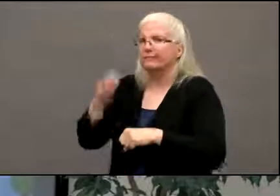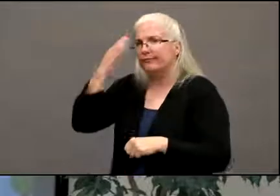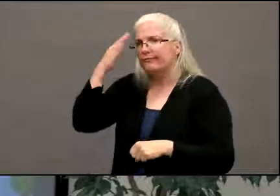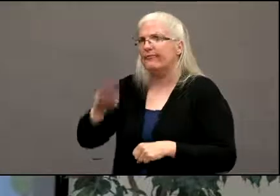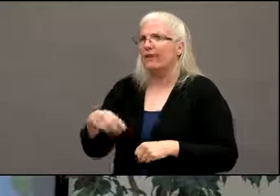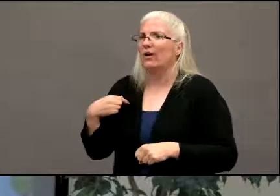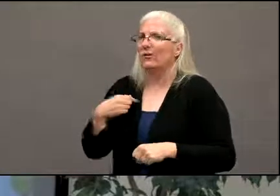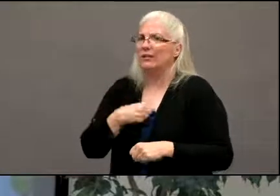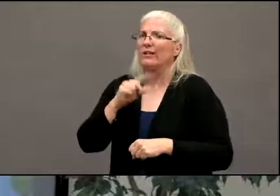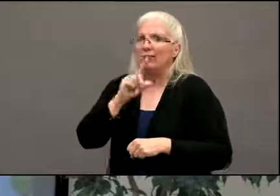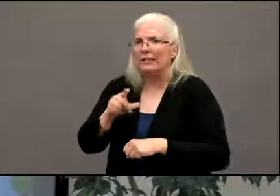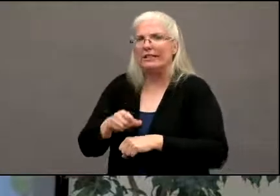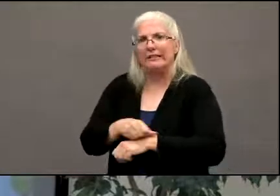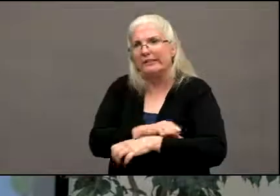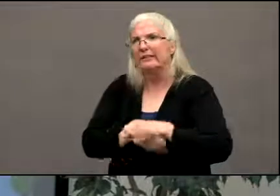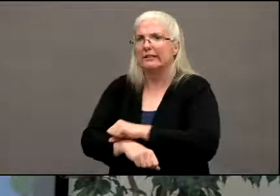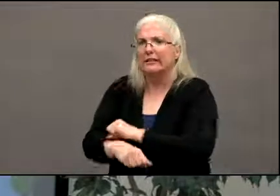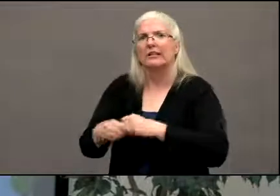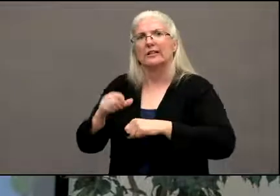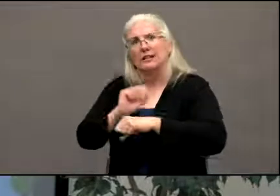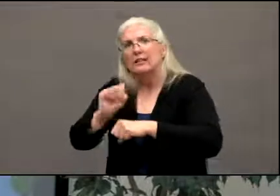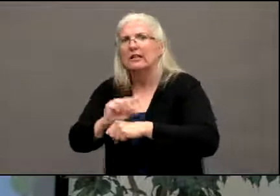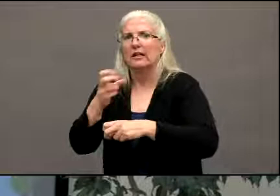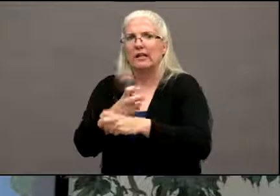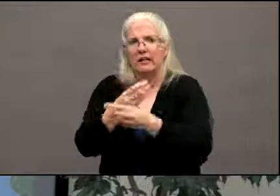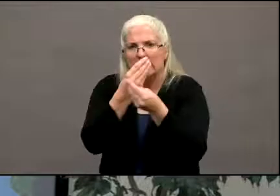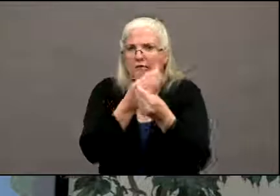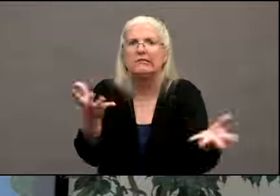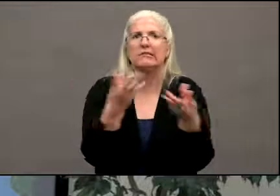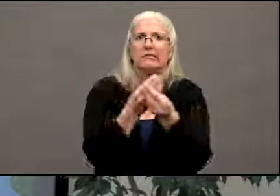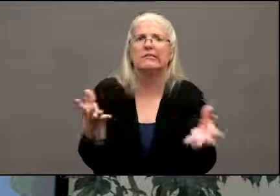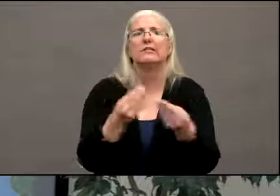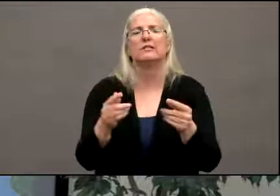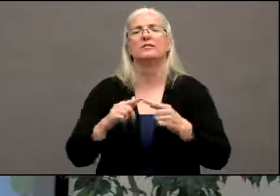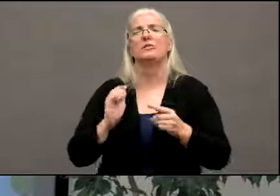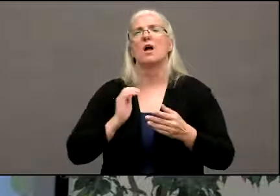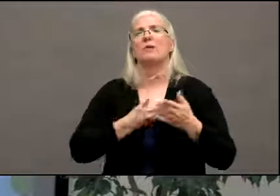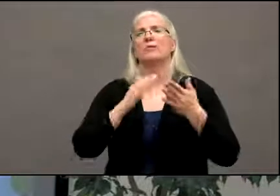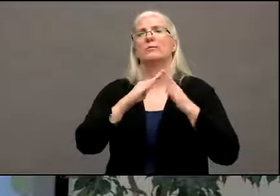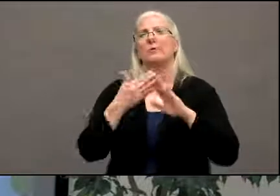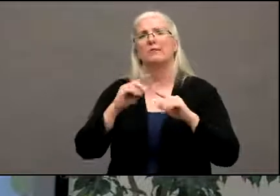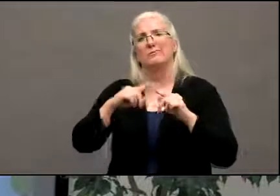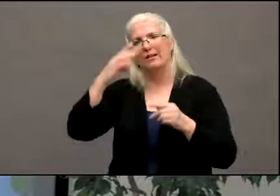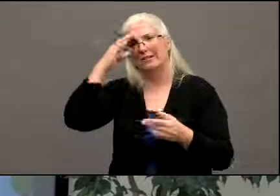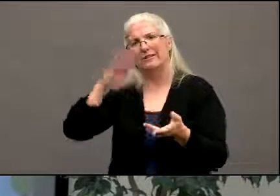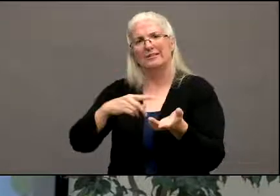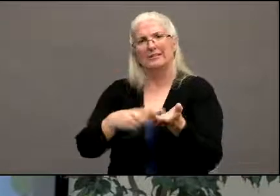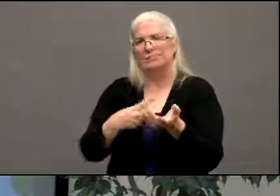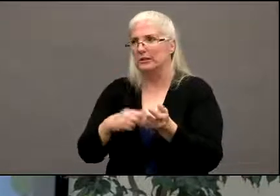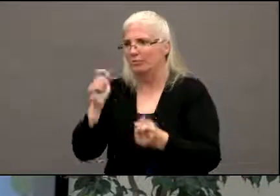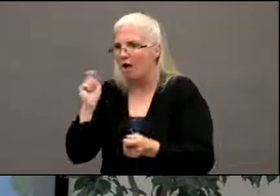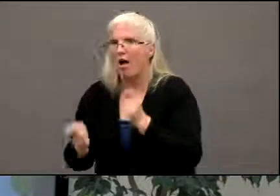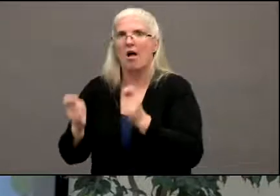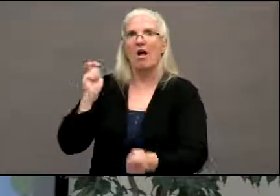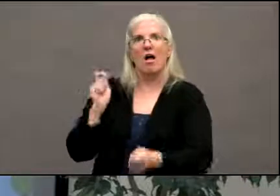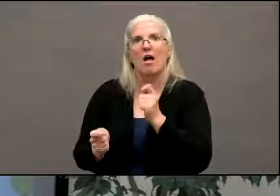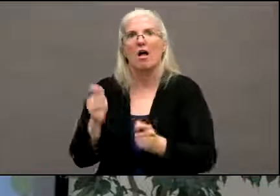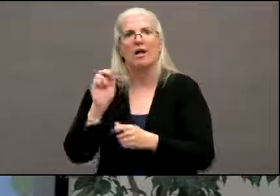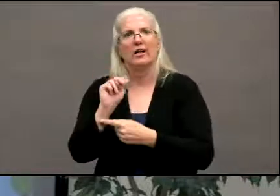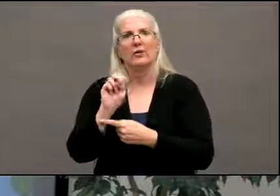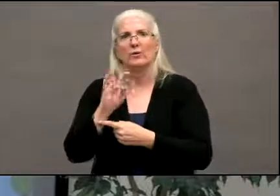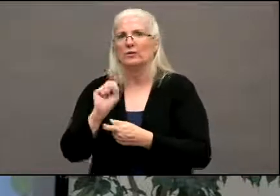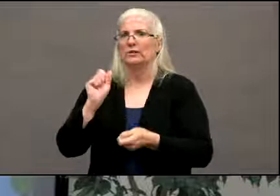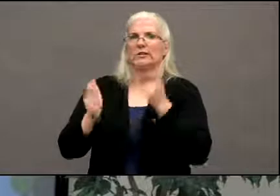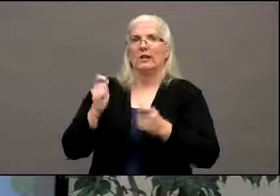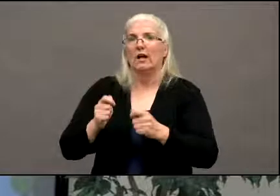the community, but there are times there have been so many changes that people can get confused. We were open for 2 days, then